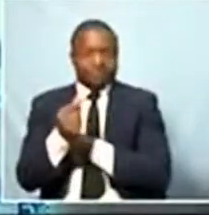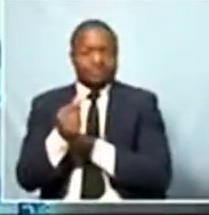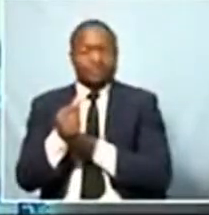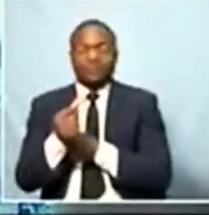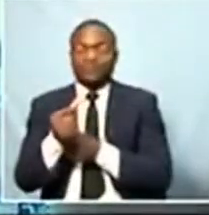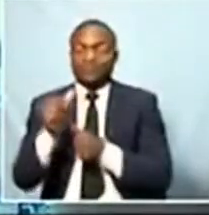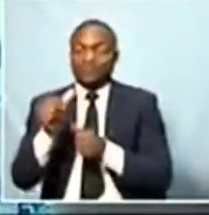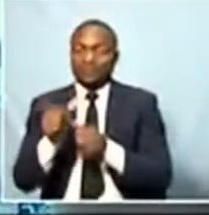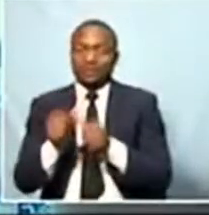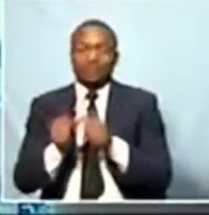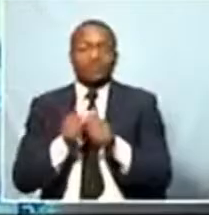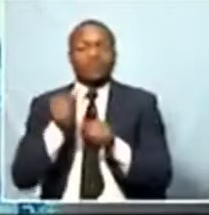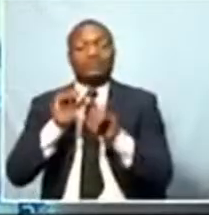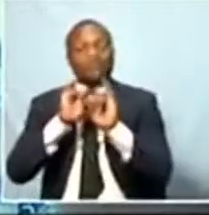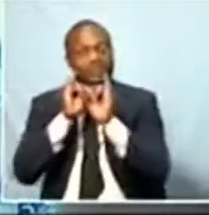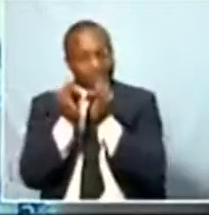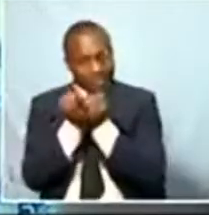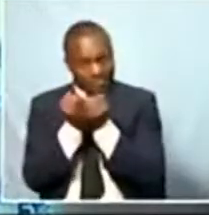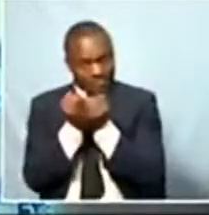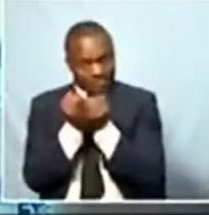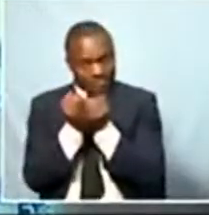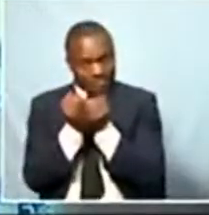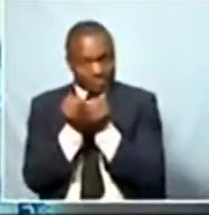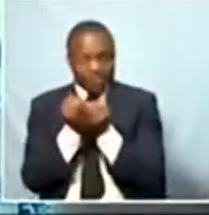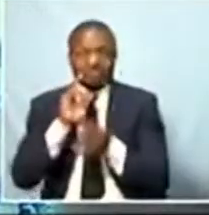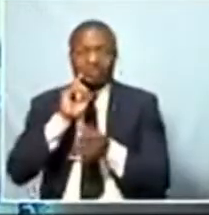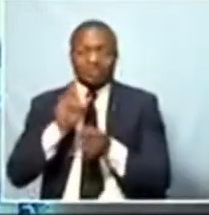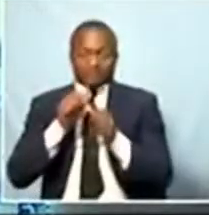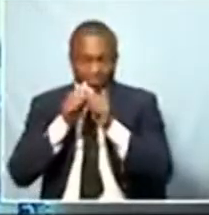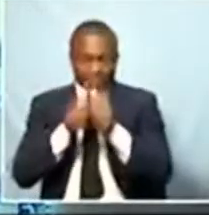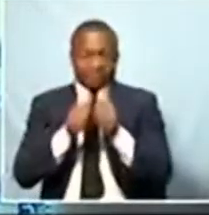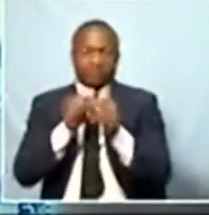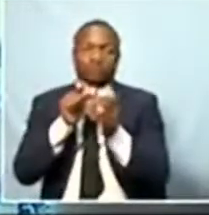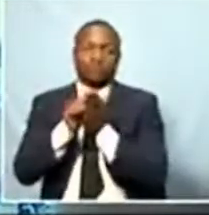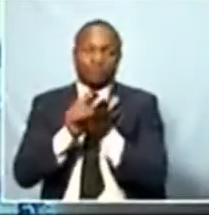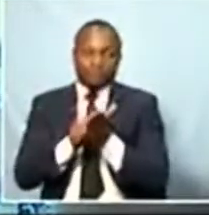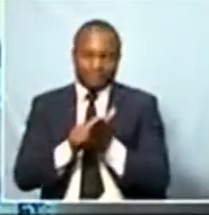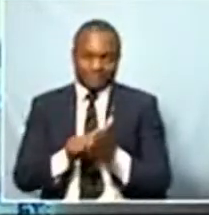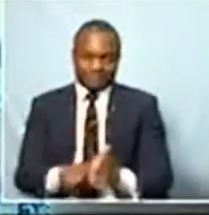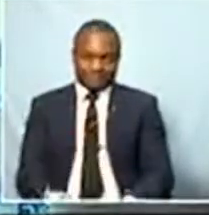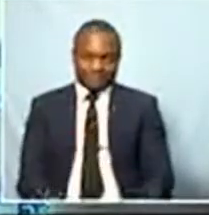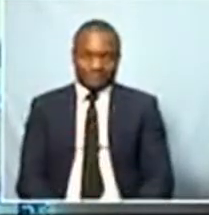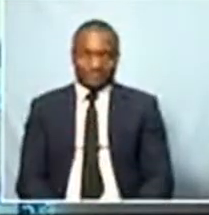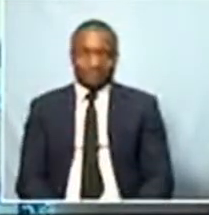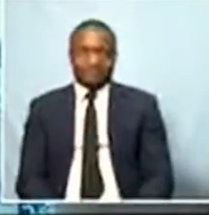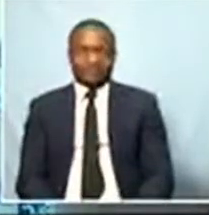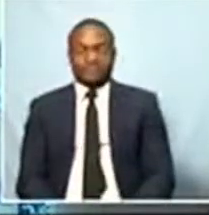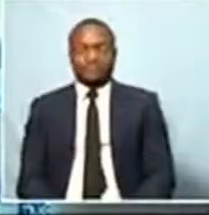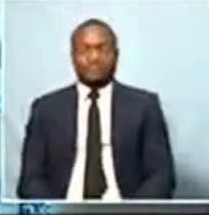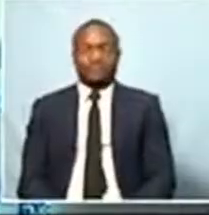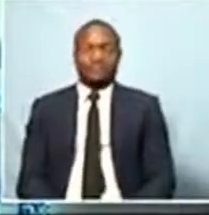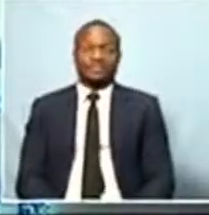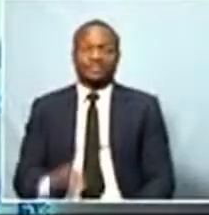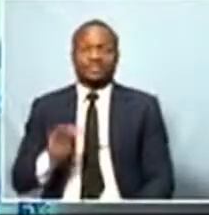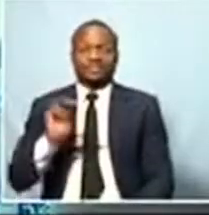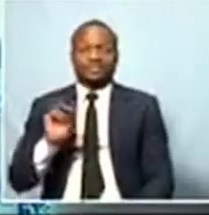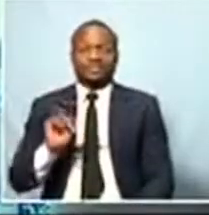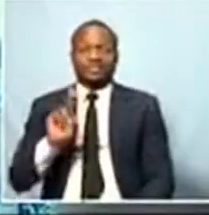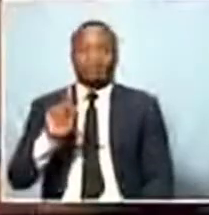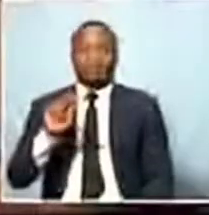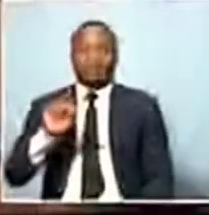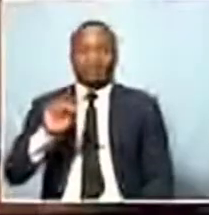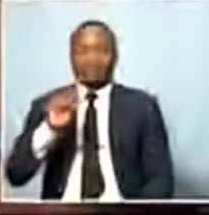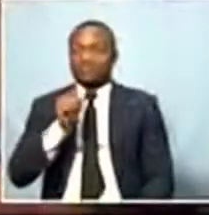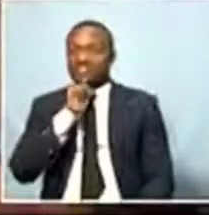So regardless of the status of that institution, it would have to comply with that law. So Mr. Mdela, don't be intimidated